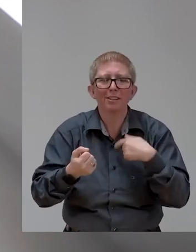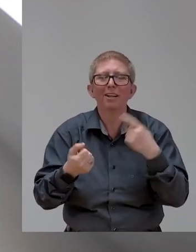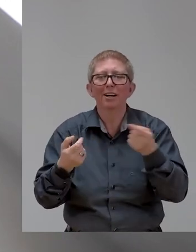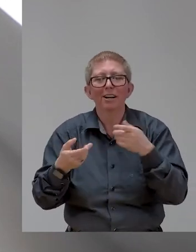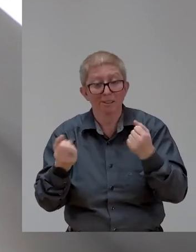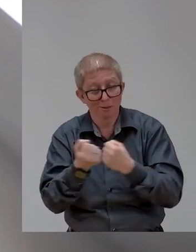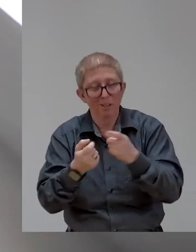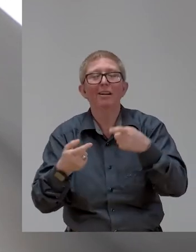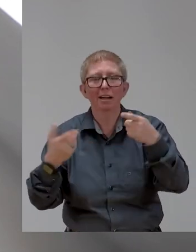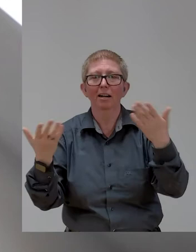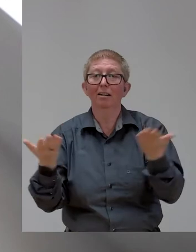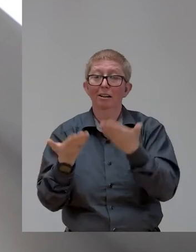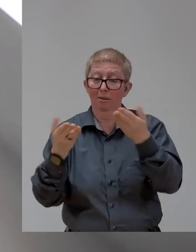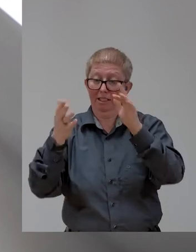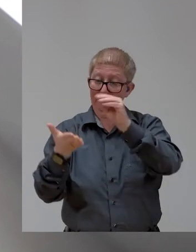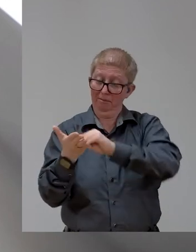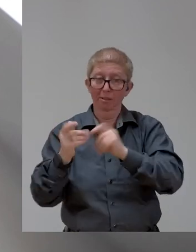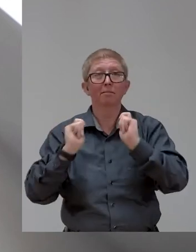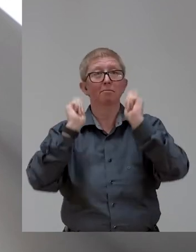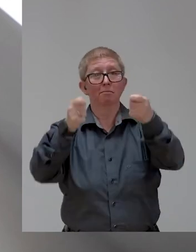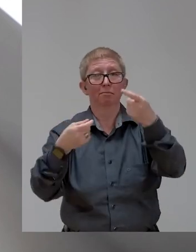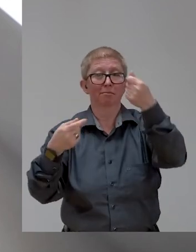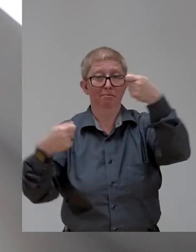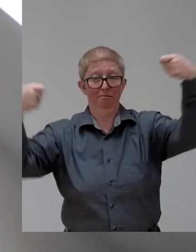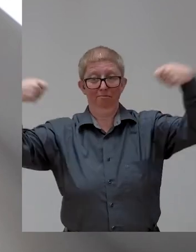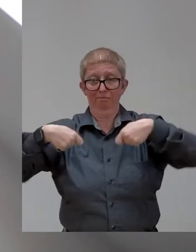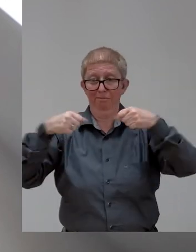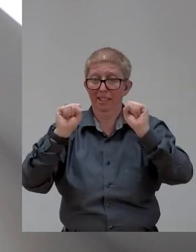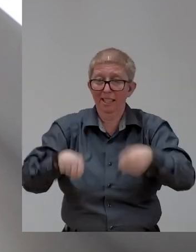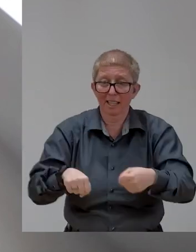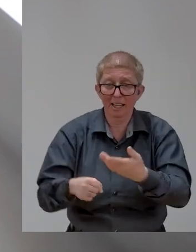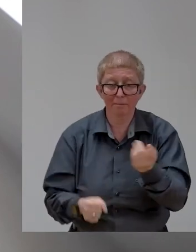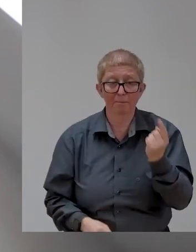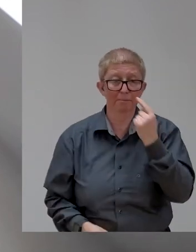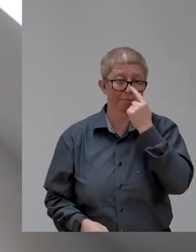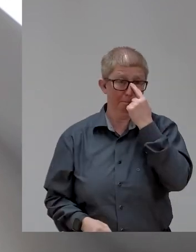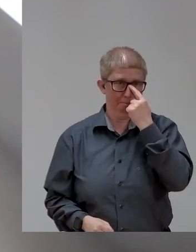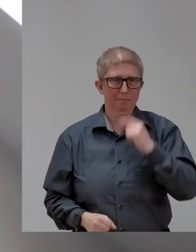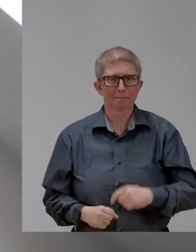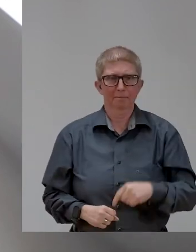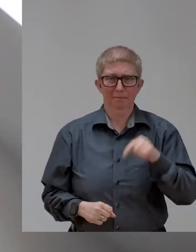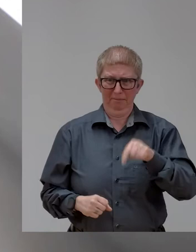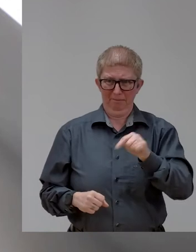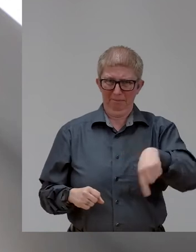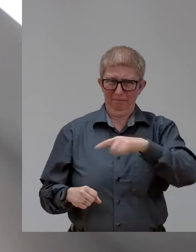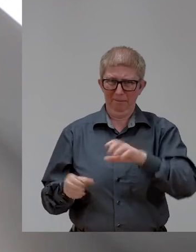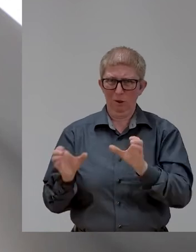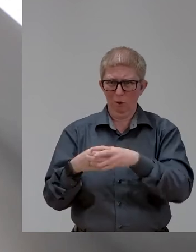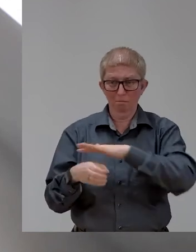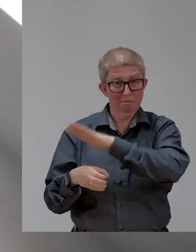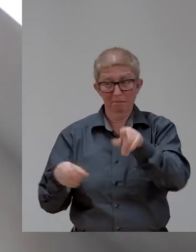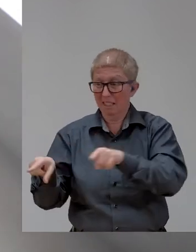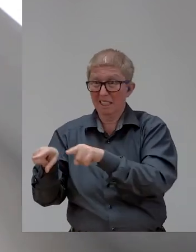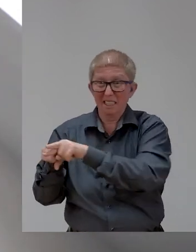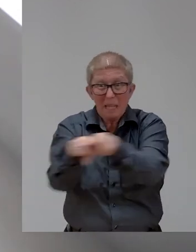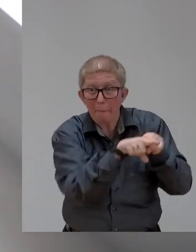with disabilities in all its diversity. And within this heterogeneous group, we know that women, children, as